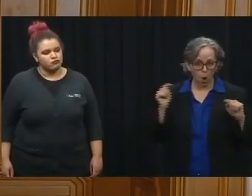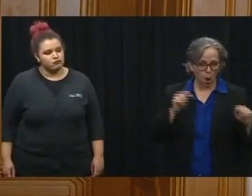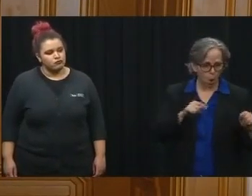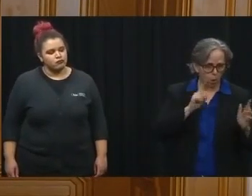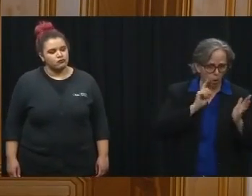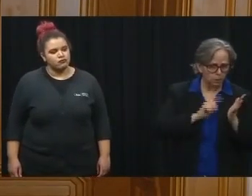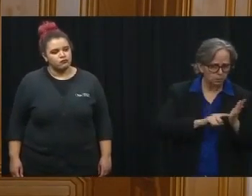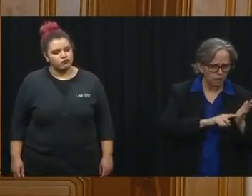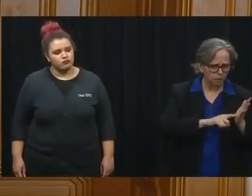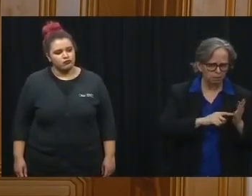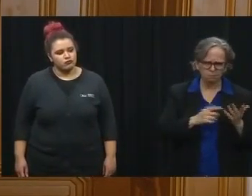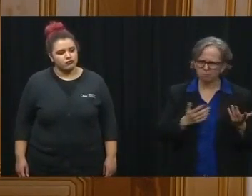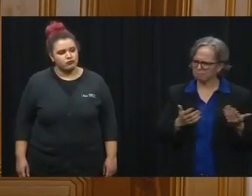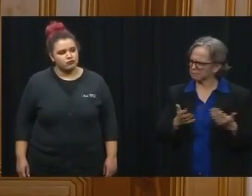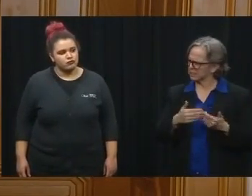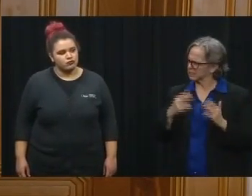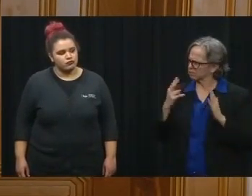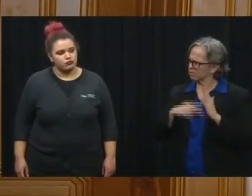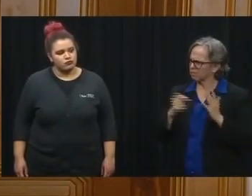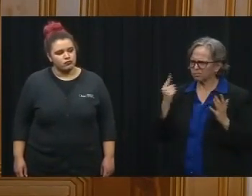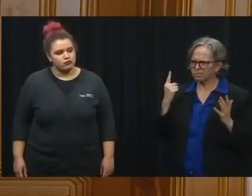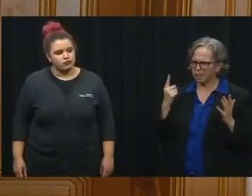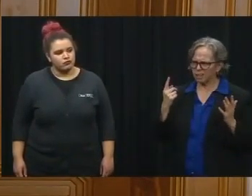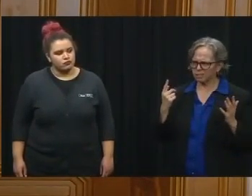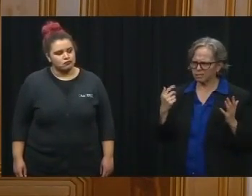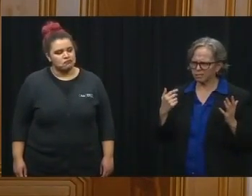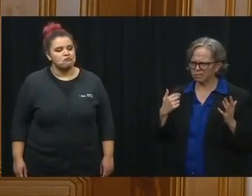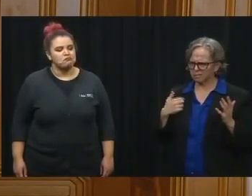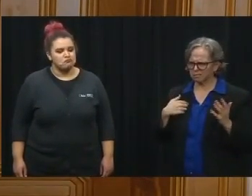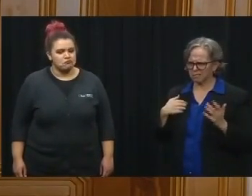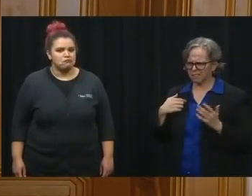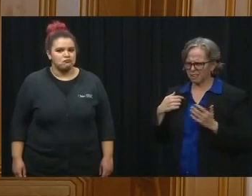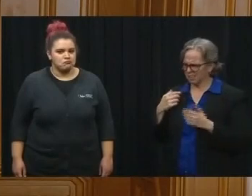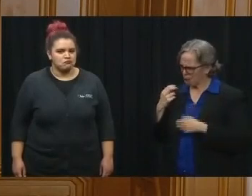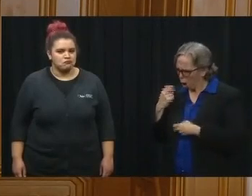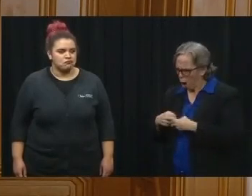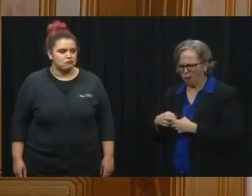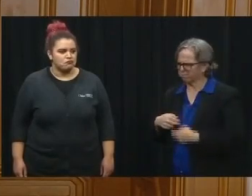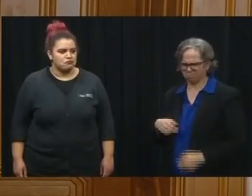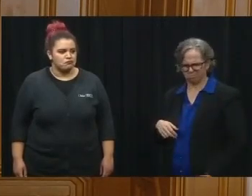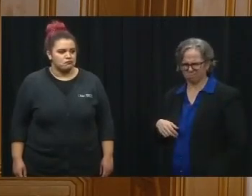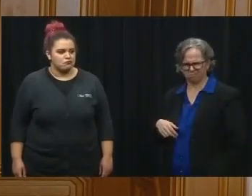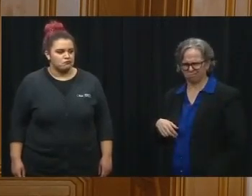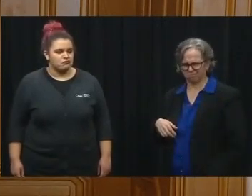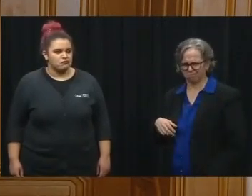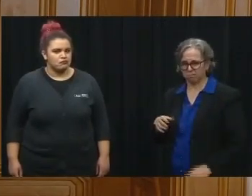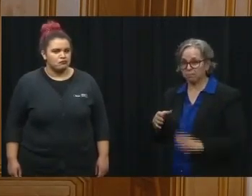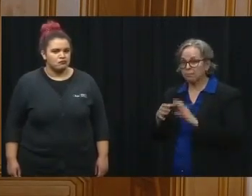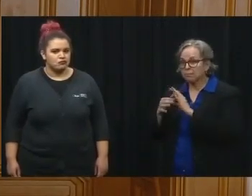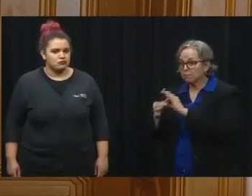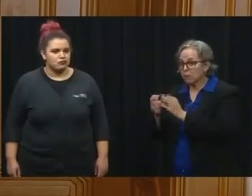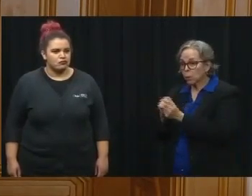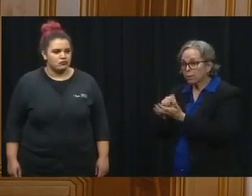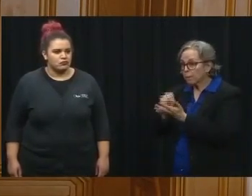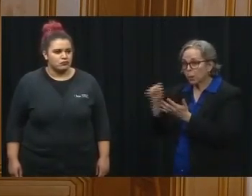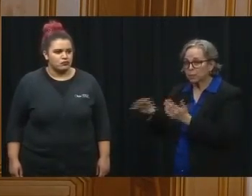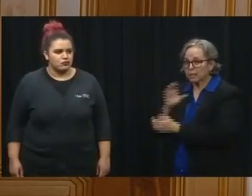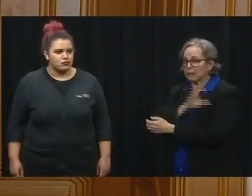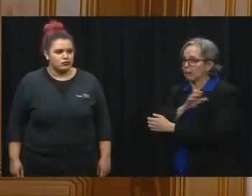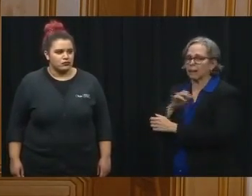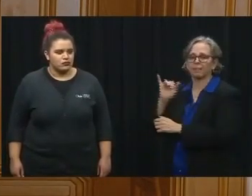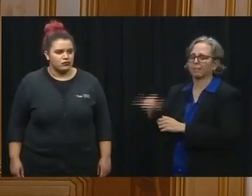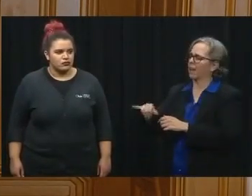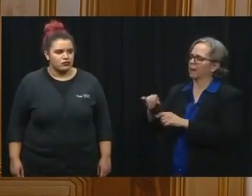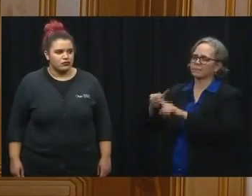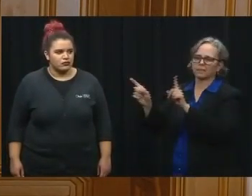think that is a difficult thing at all. Now, you're talking about abortion clinics, different issue. That